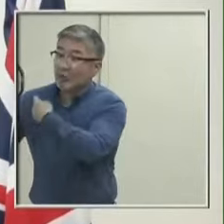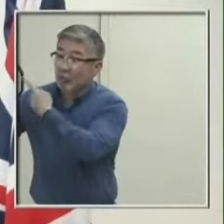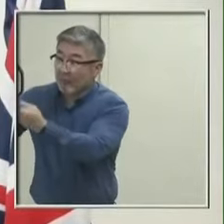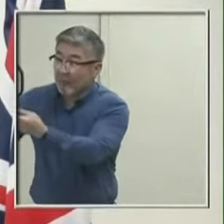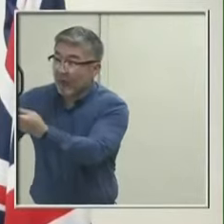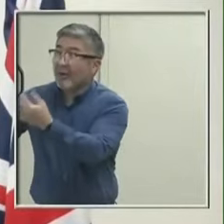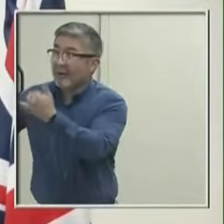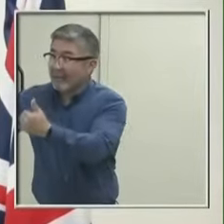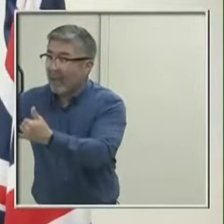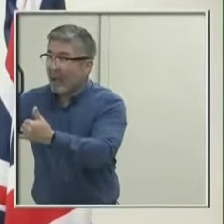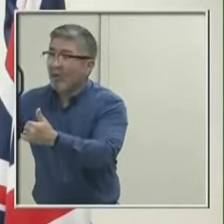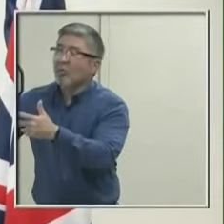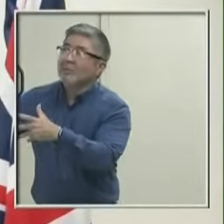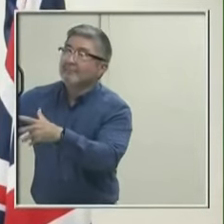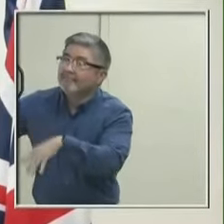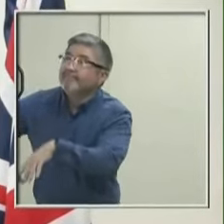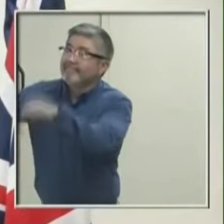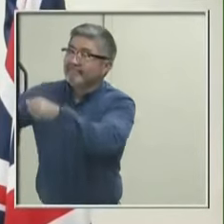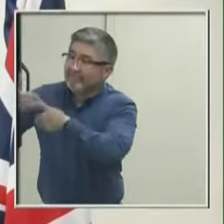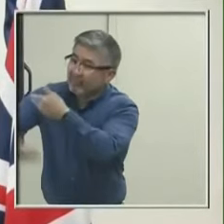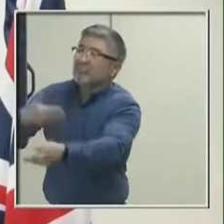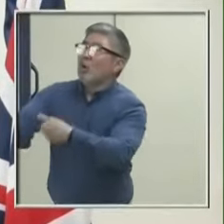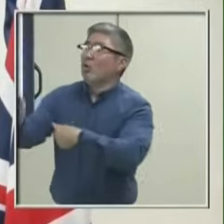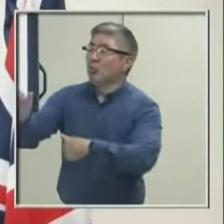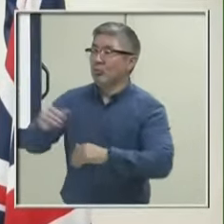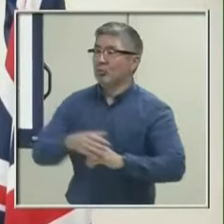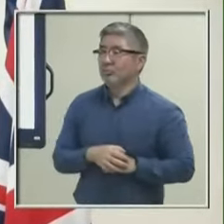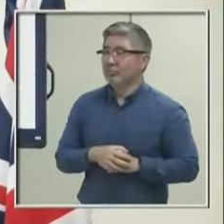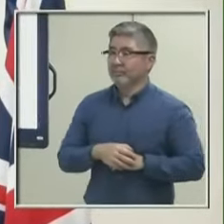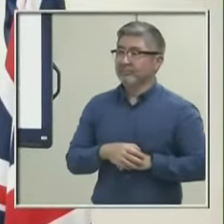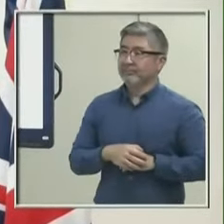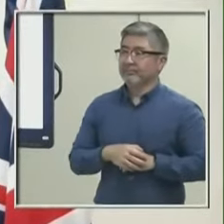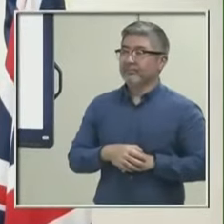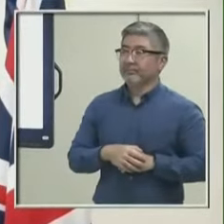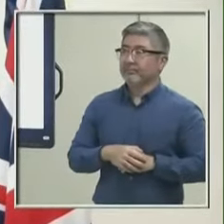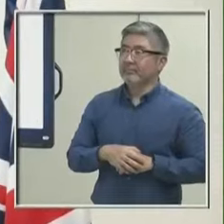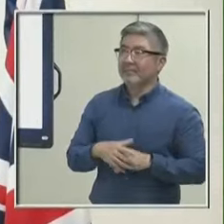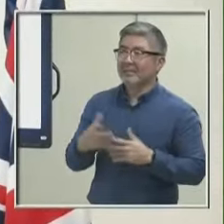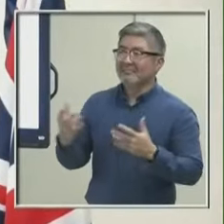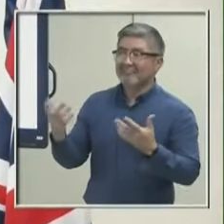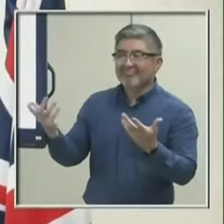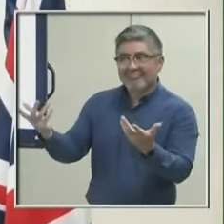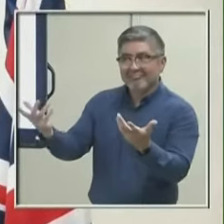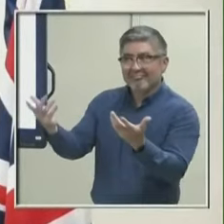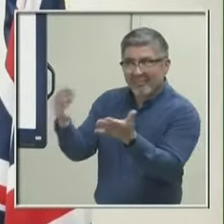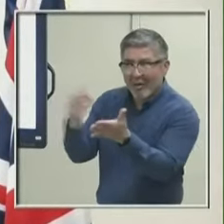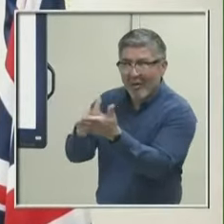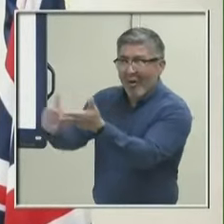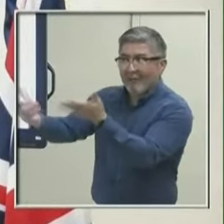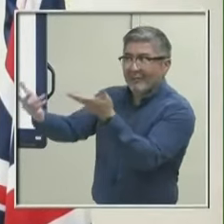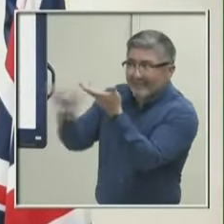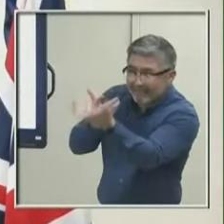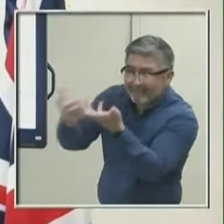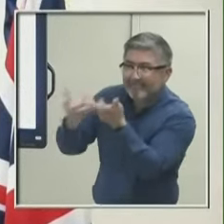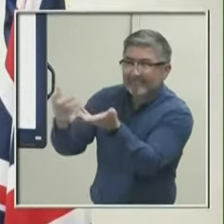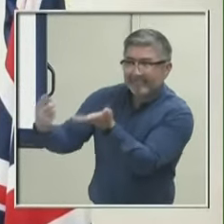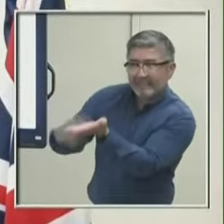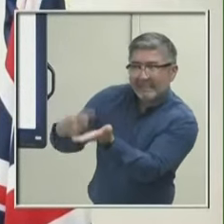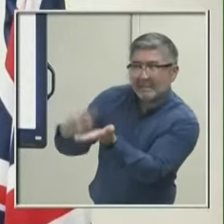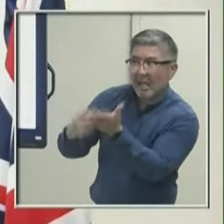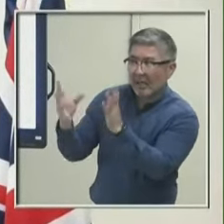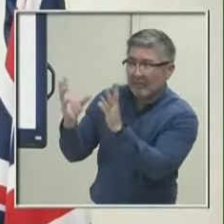begins. Theirs is in the cause and origin. We've had a number of conversations since. We made sure that they had the